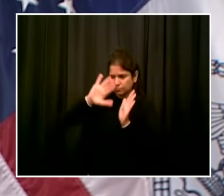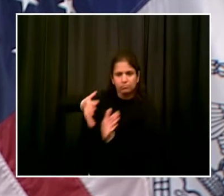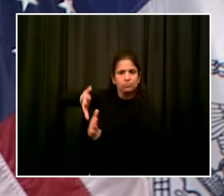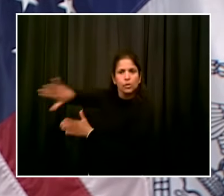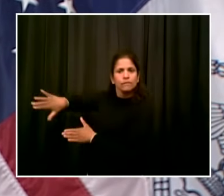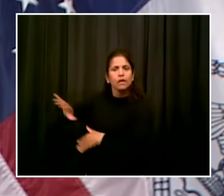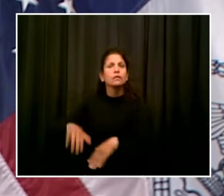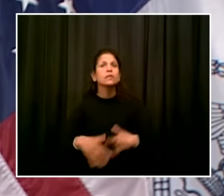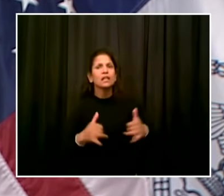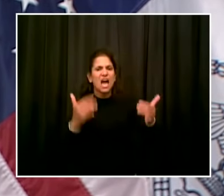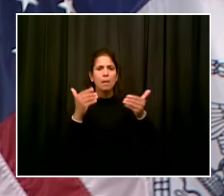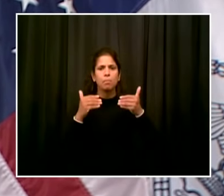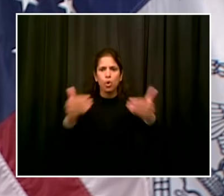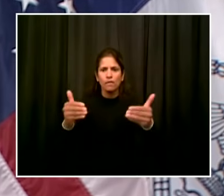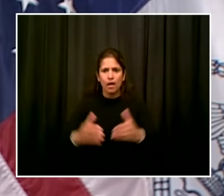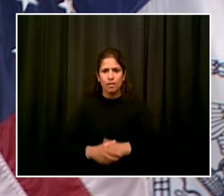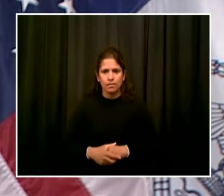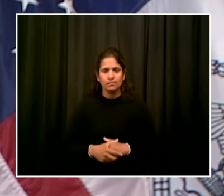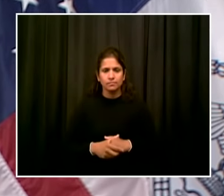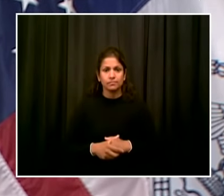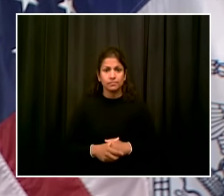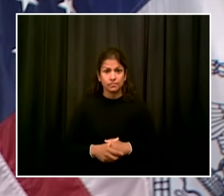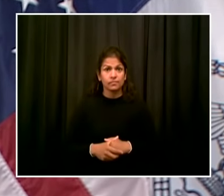Next, we have Maya from Patch.